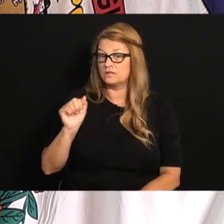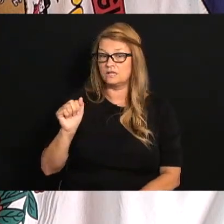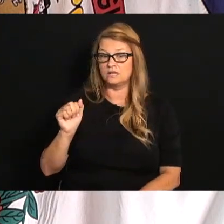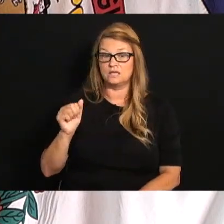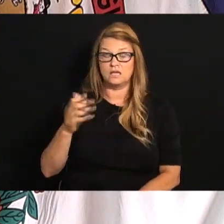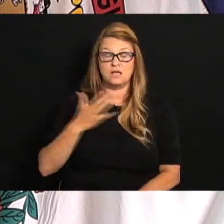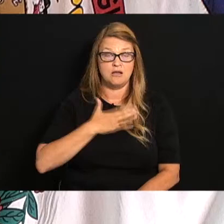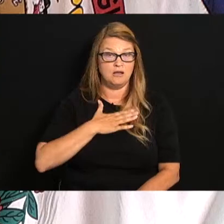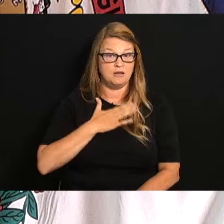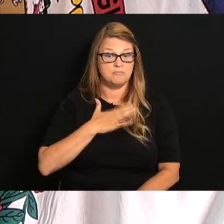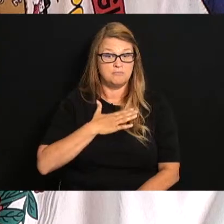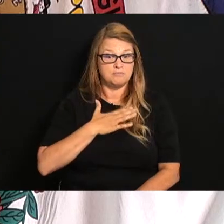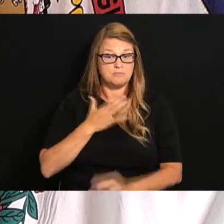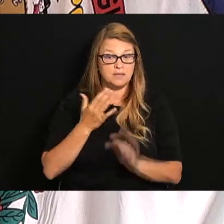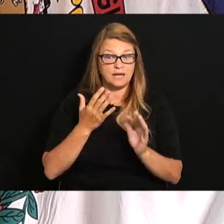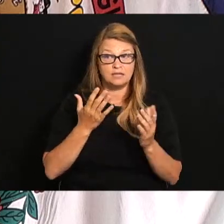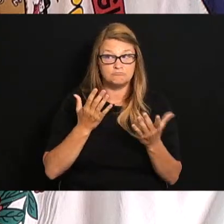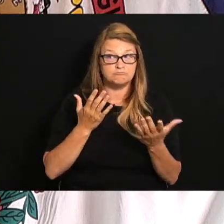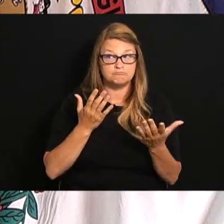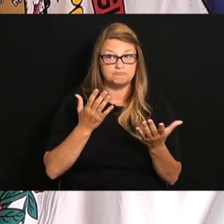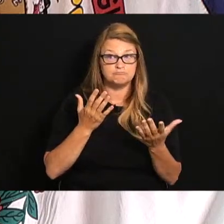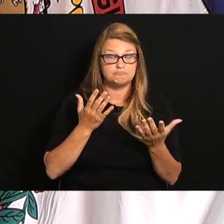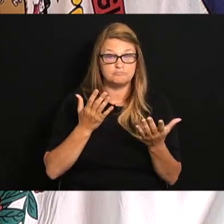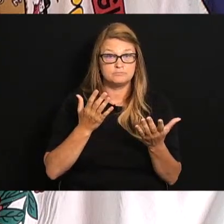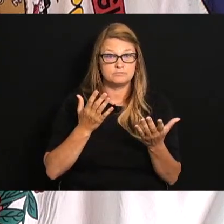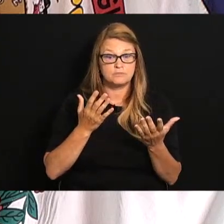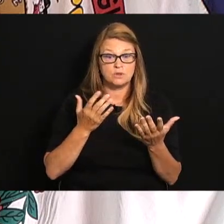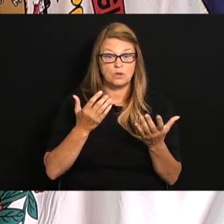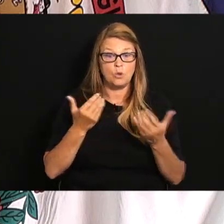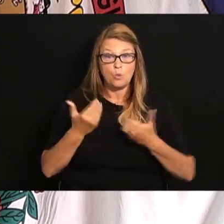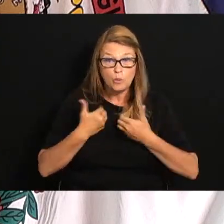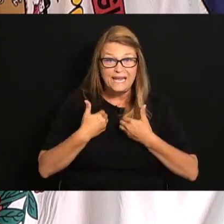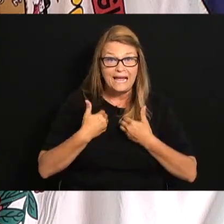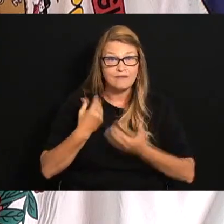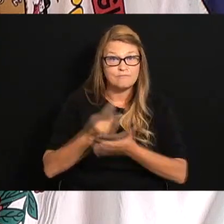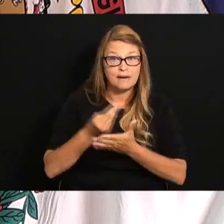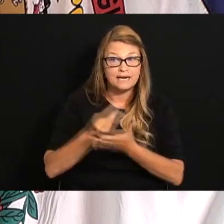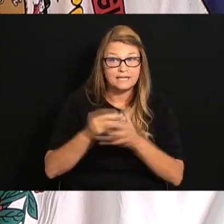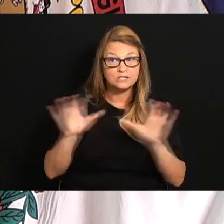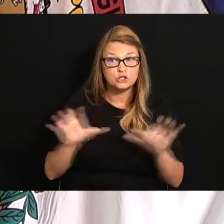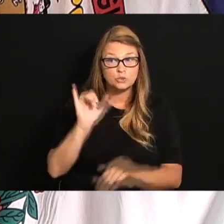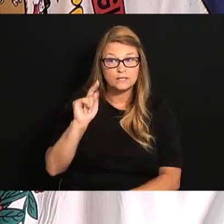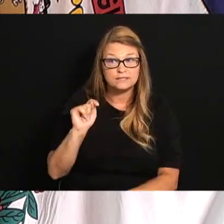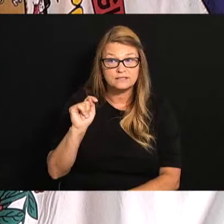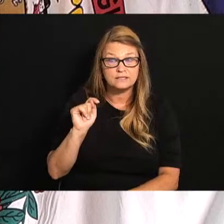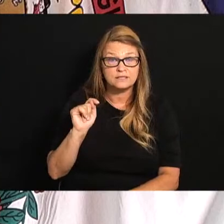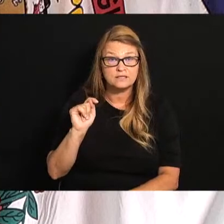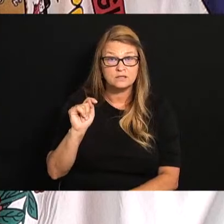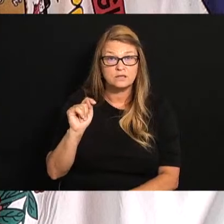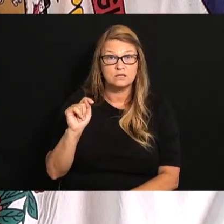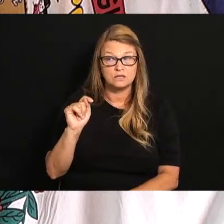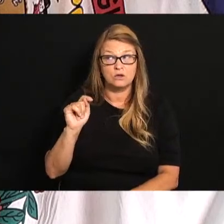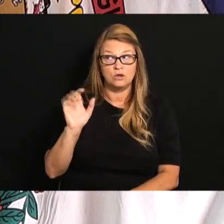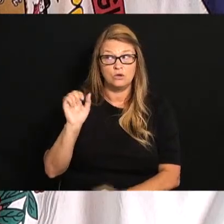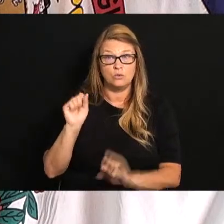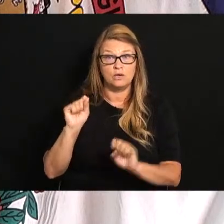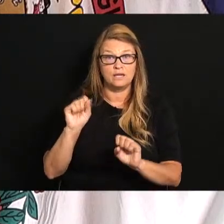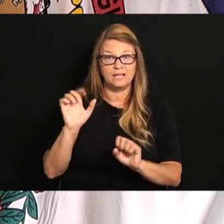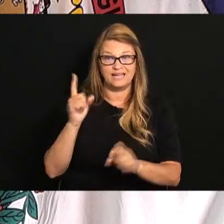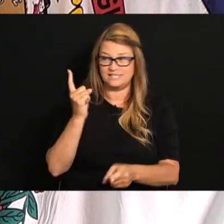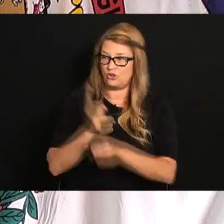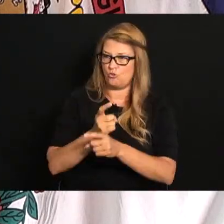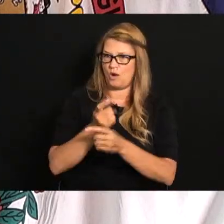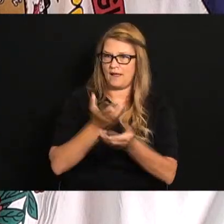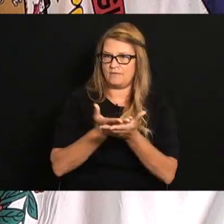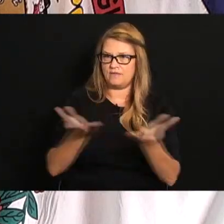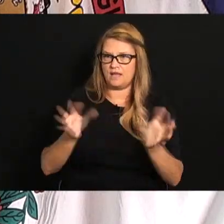it's just as simple as just this. We got the money to do it. It wouldn't have hurt anything to have done it. Is it the right